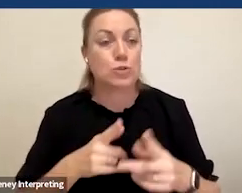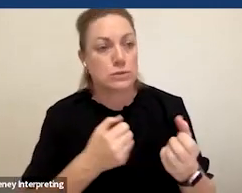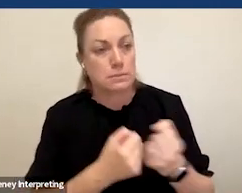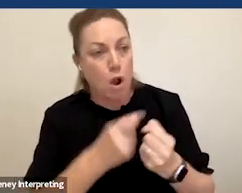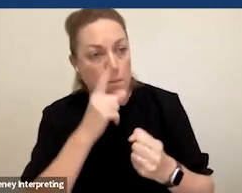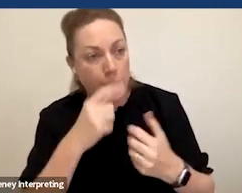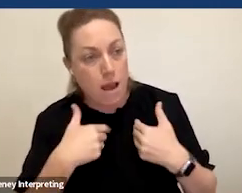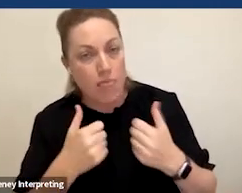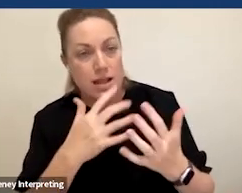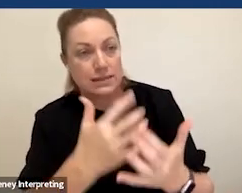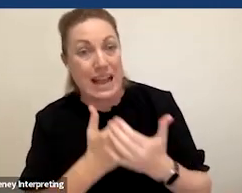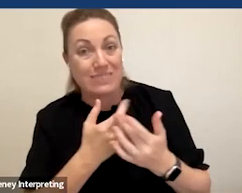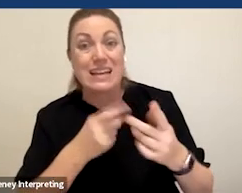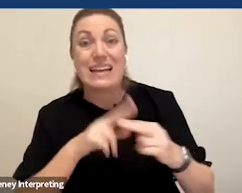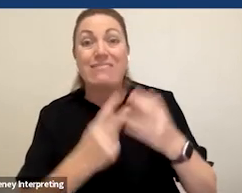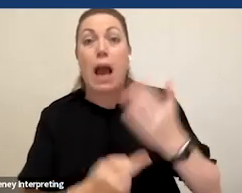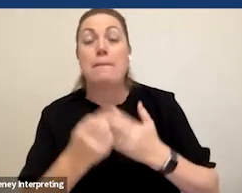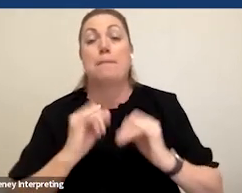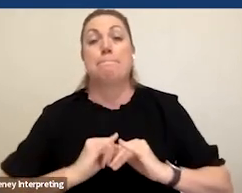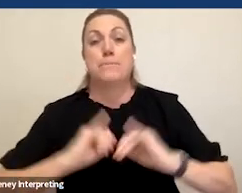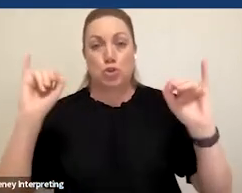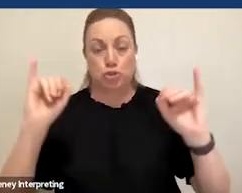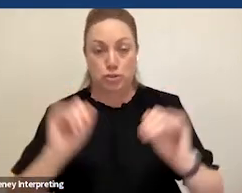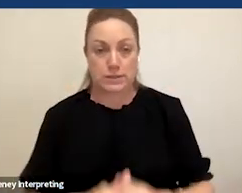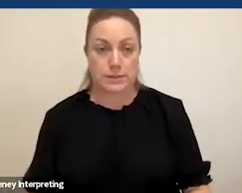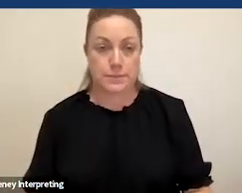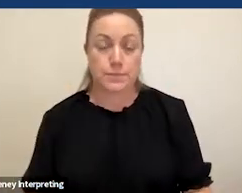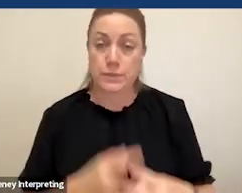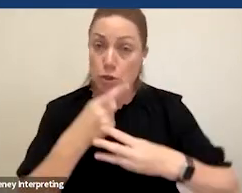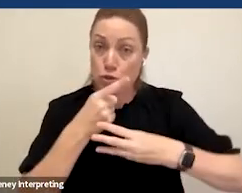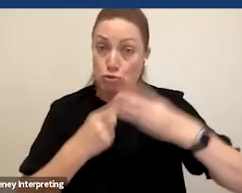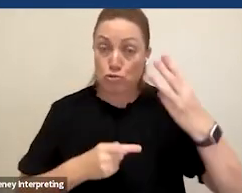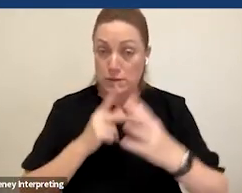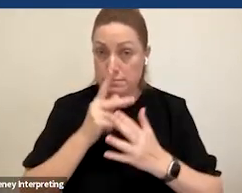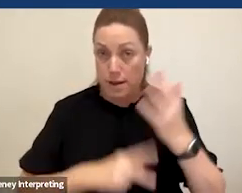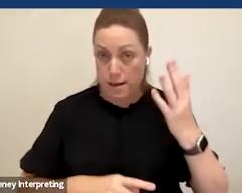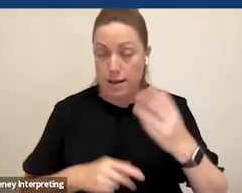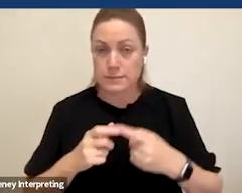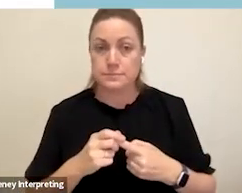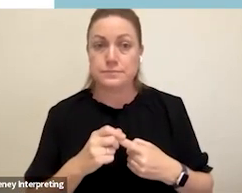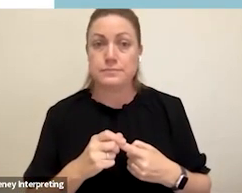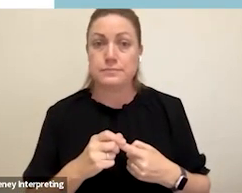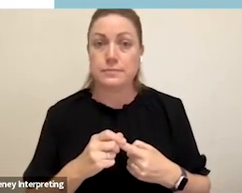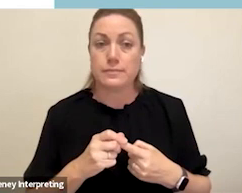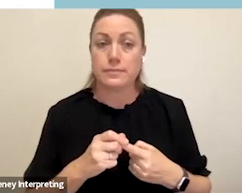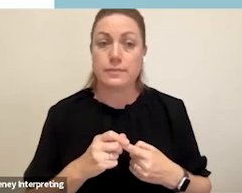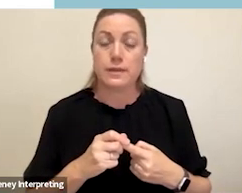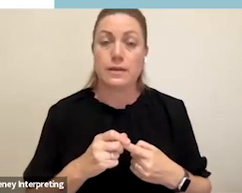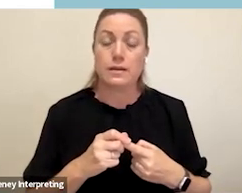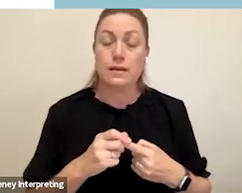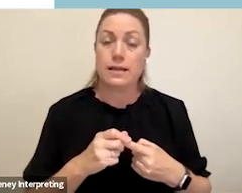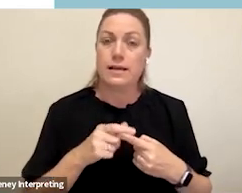and safety in emergencies. There are 3 key components to the PSEP. The first key component, which is on my next